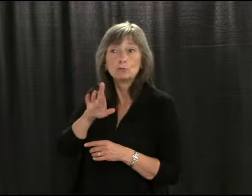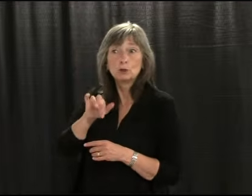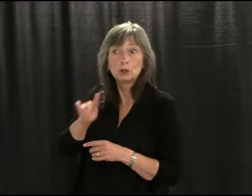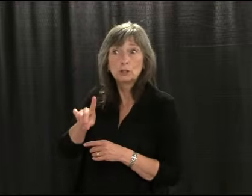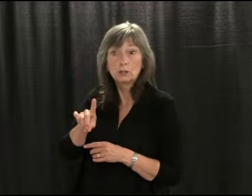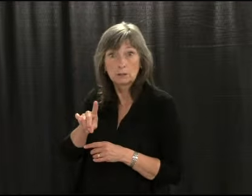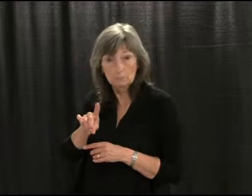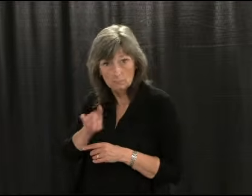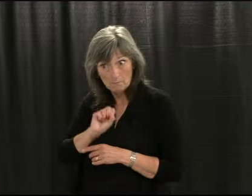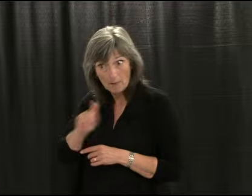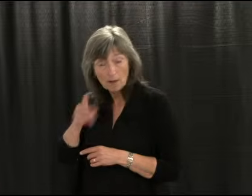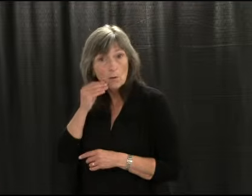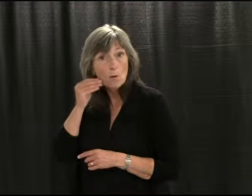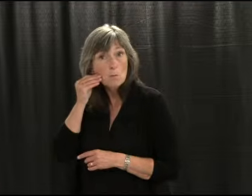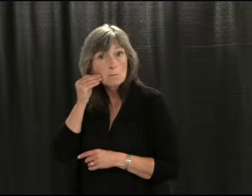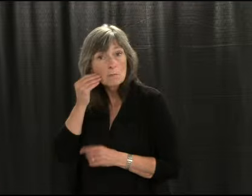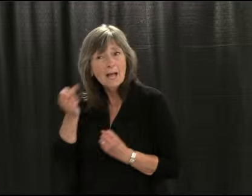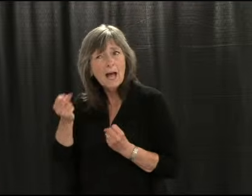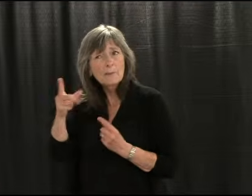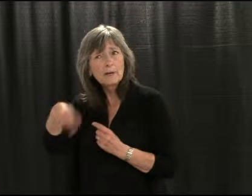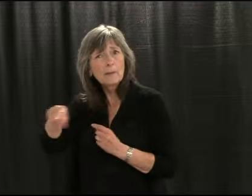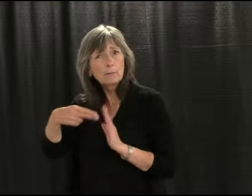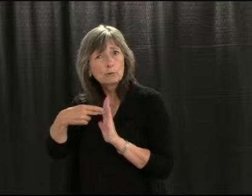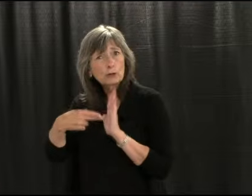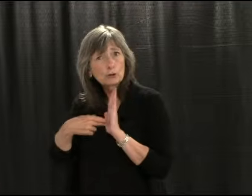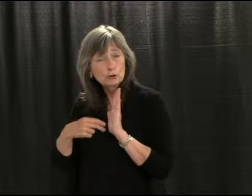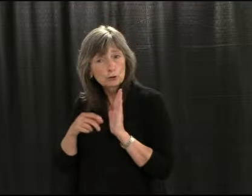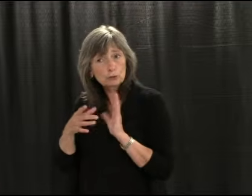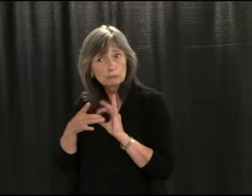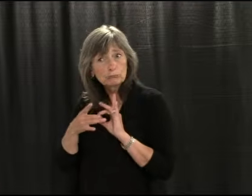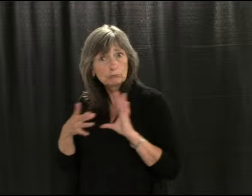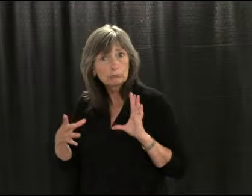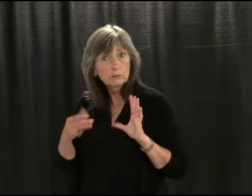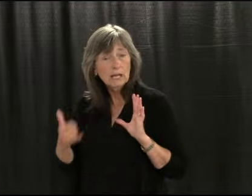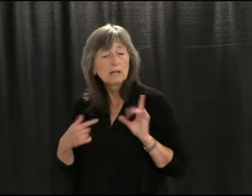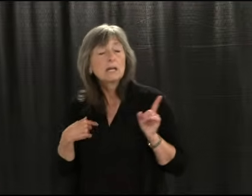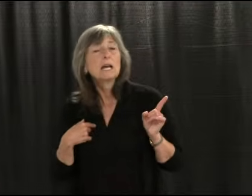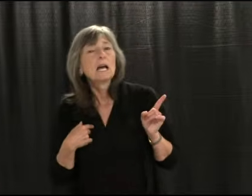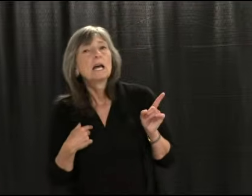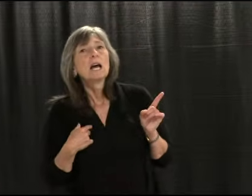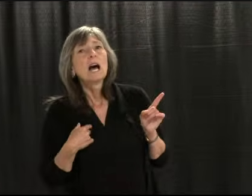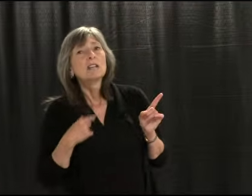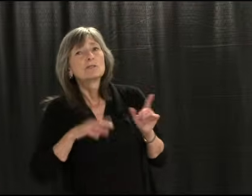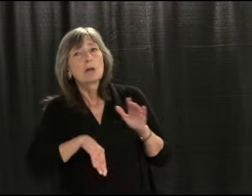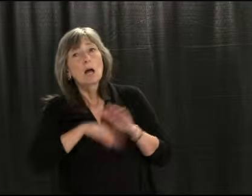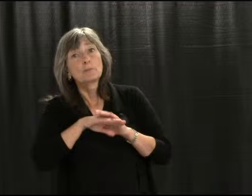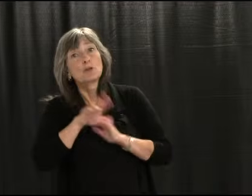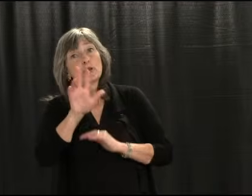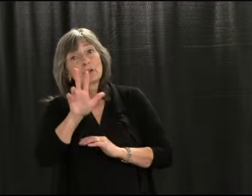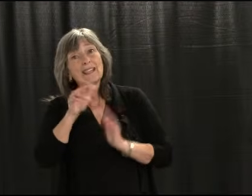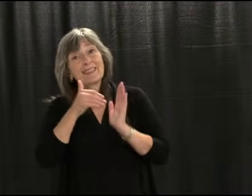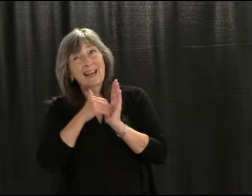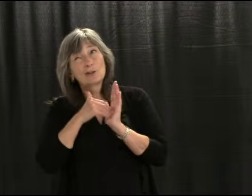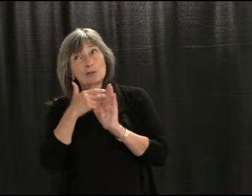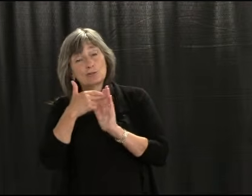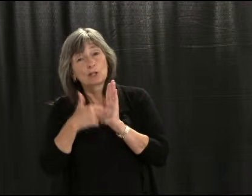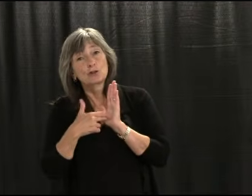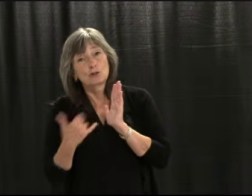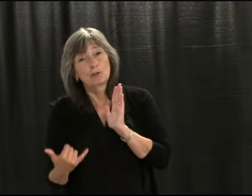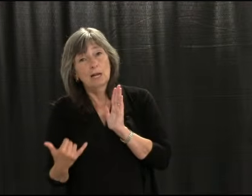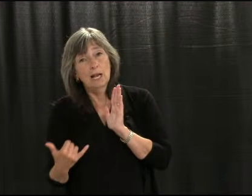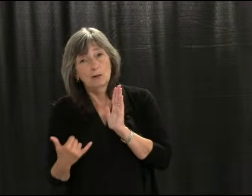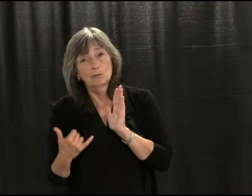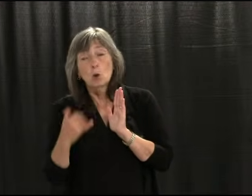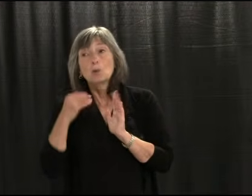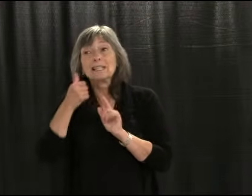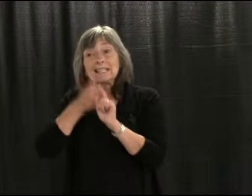people registered with the Red Cross? I don't. I think the number, and I guess to the previous question, that we were approaching 3,000 people from 1,500 homes who